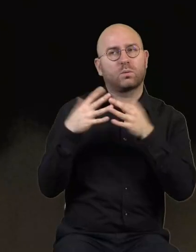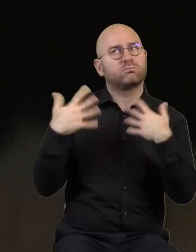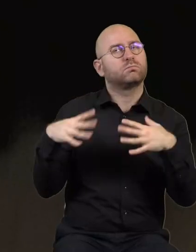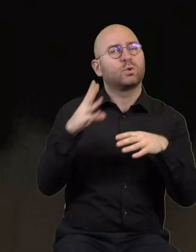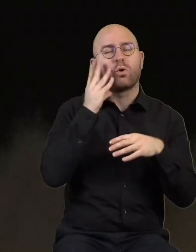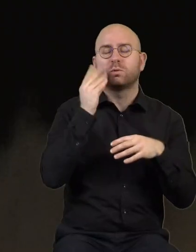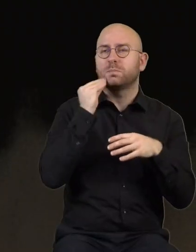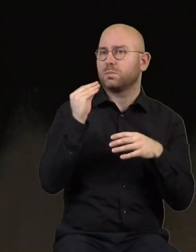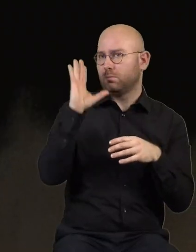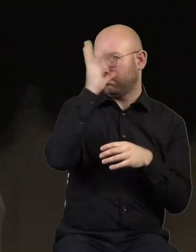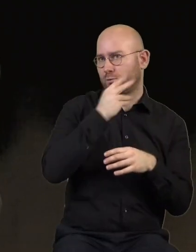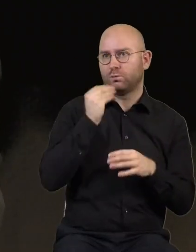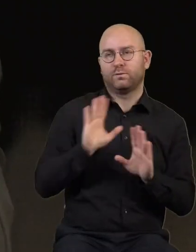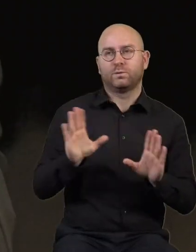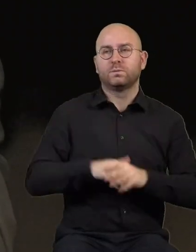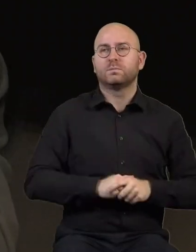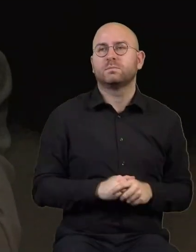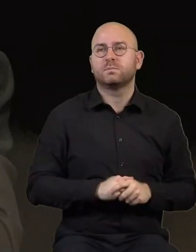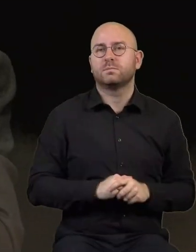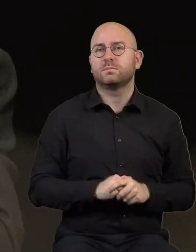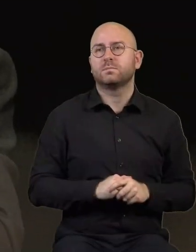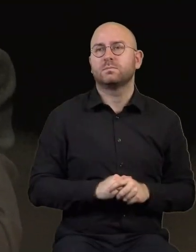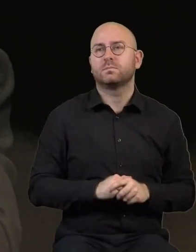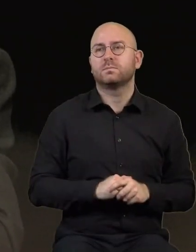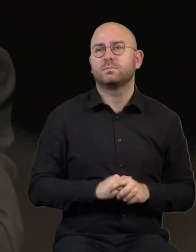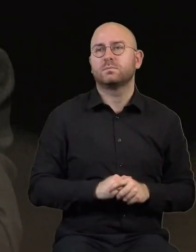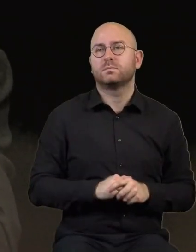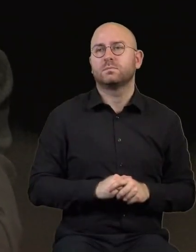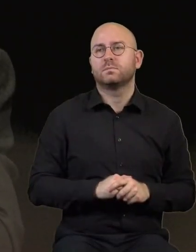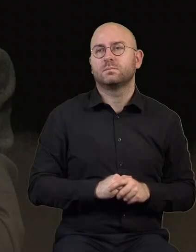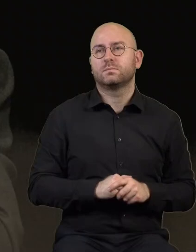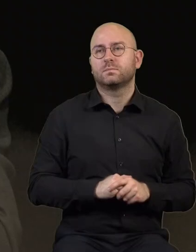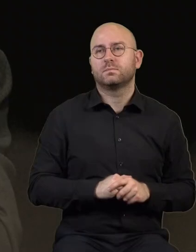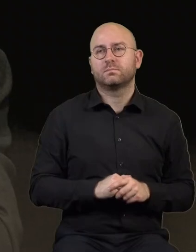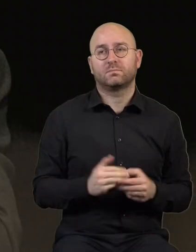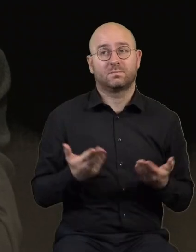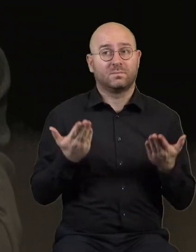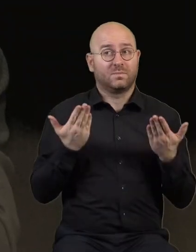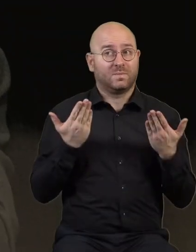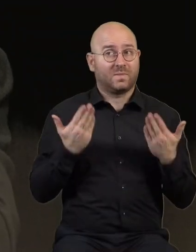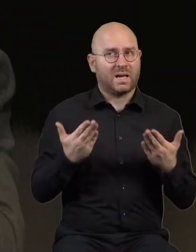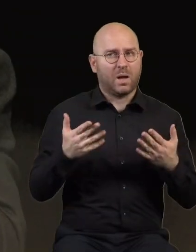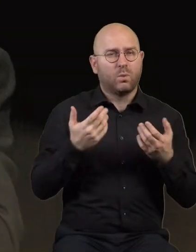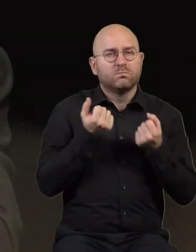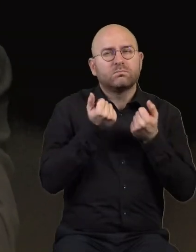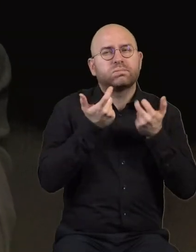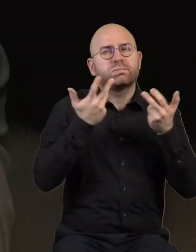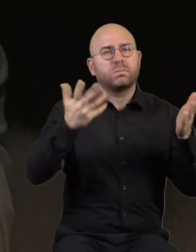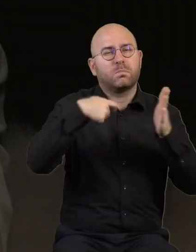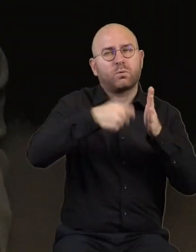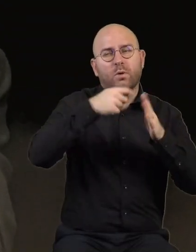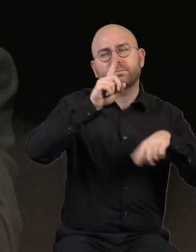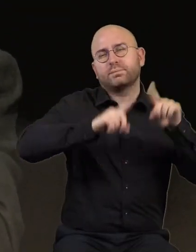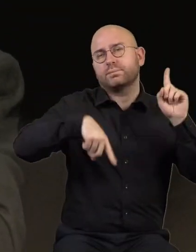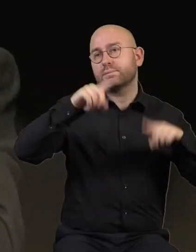reunion, which is probably about 5 years ago now. So I think it's been a long relationship. And in fact, the Congress Hall